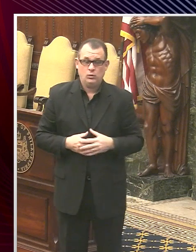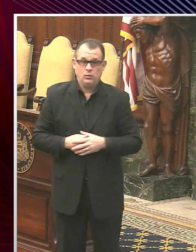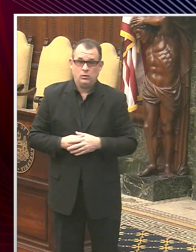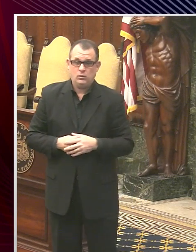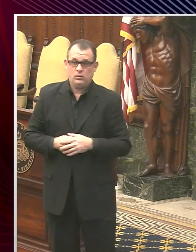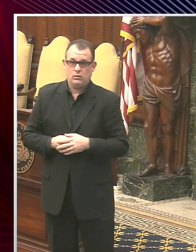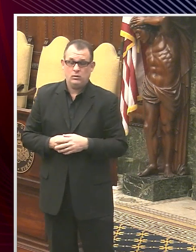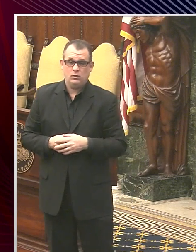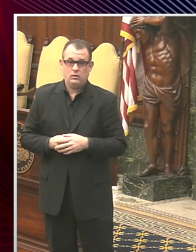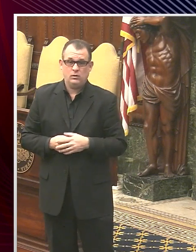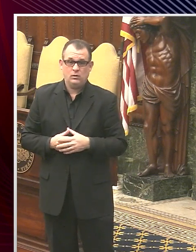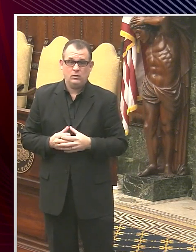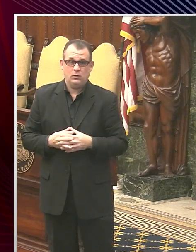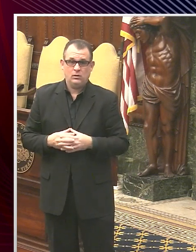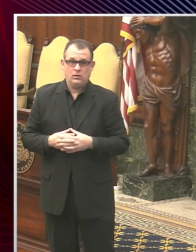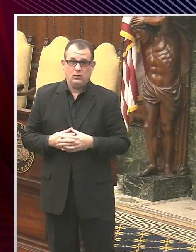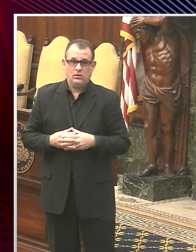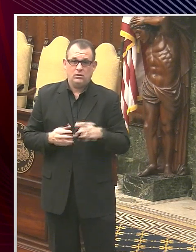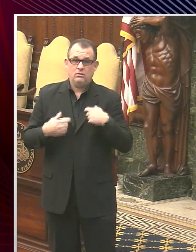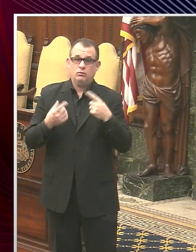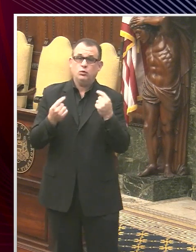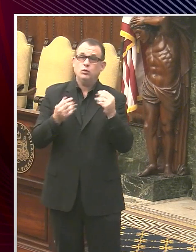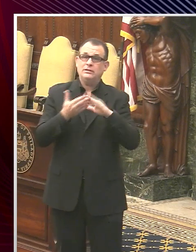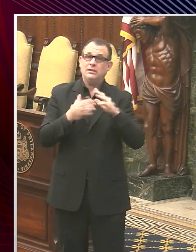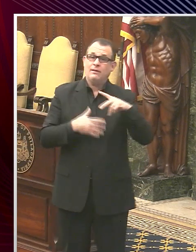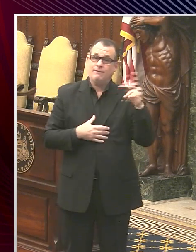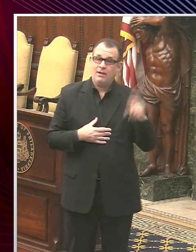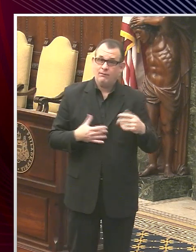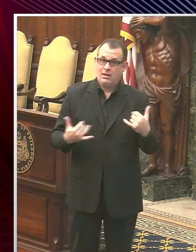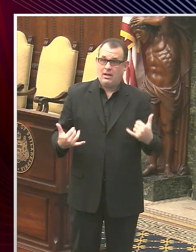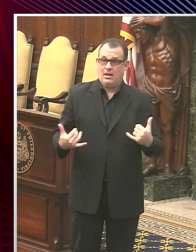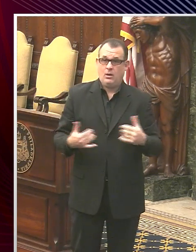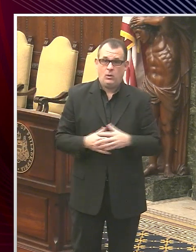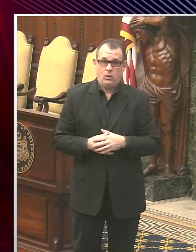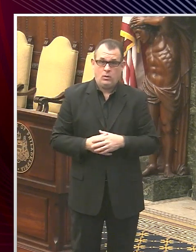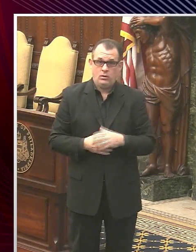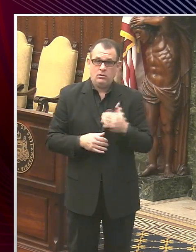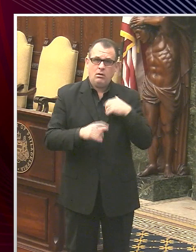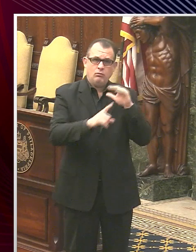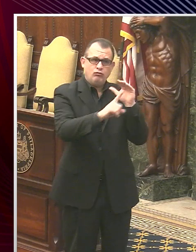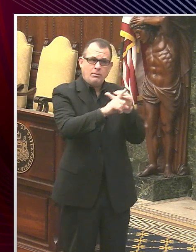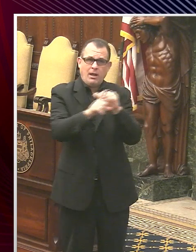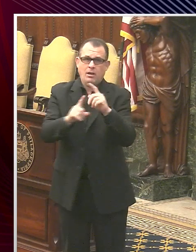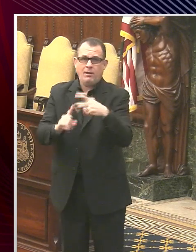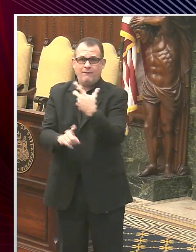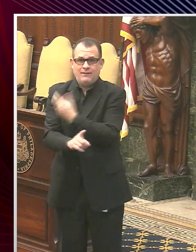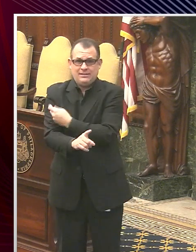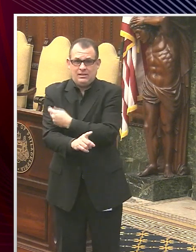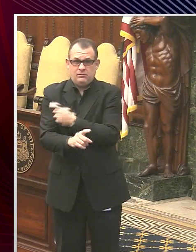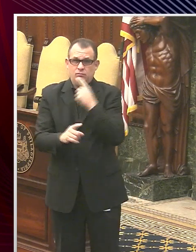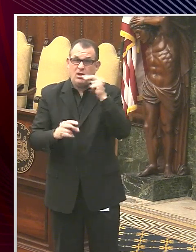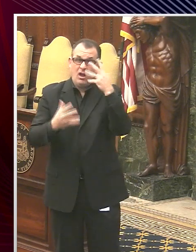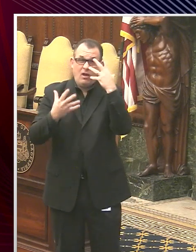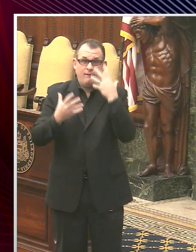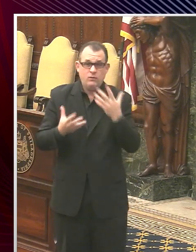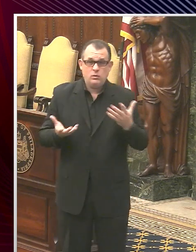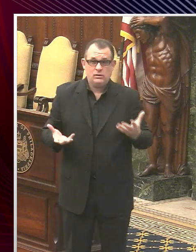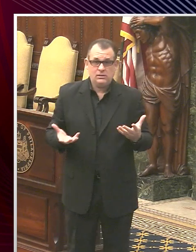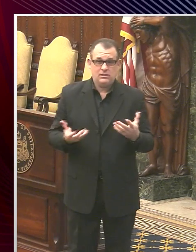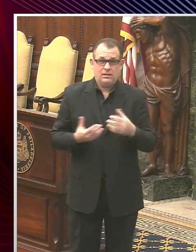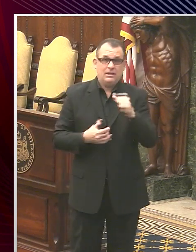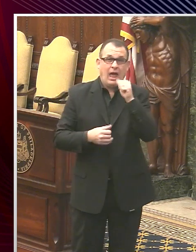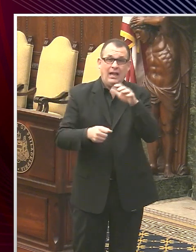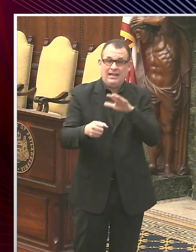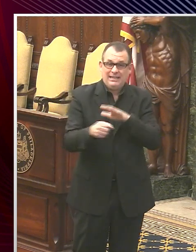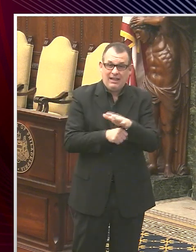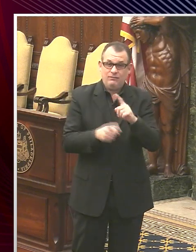And in general, what should people in the city of Philadelphia do now? Well, I'll just remind people that the vaccine, unfortunately, will not be here in enough doses to help us get